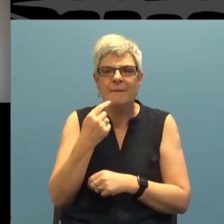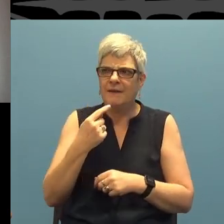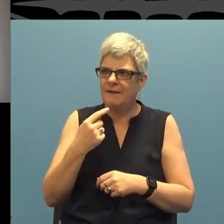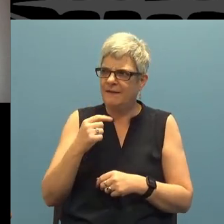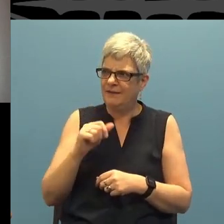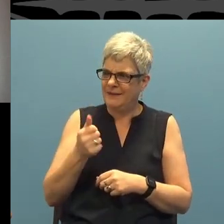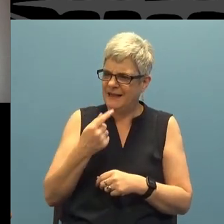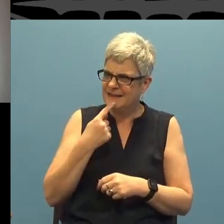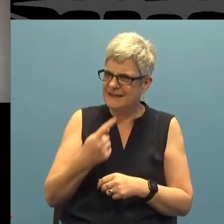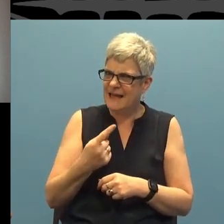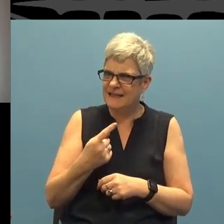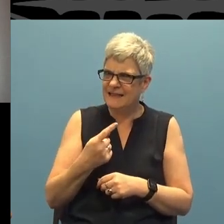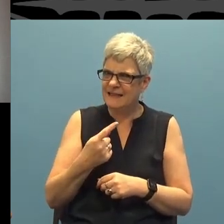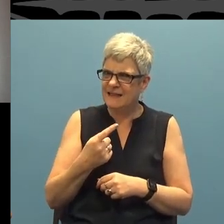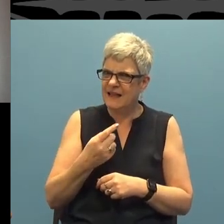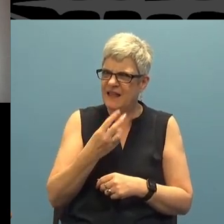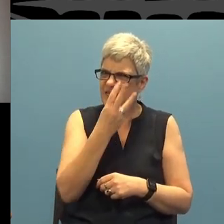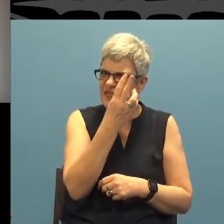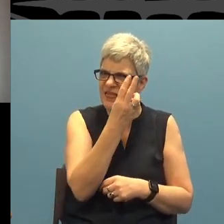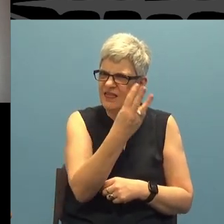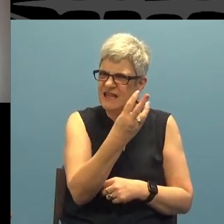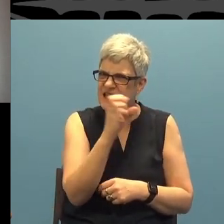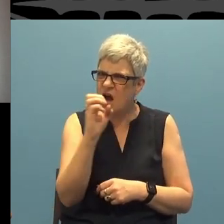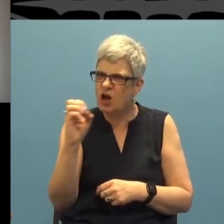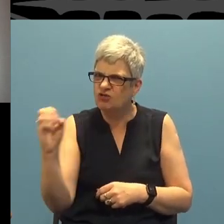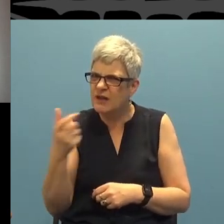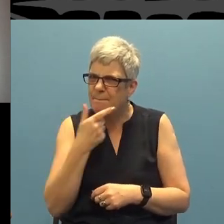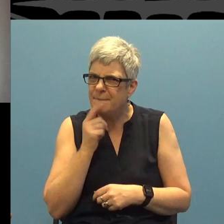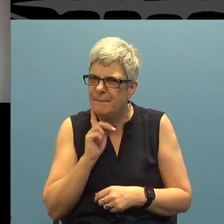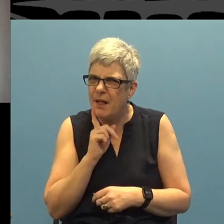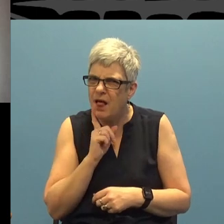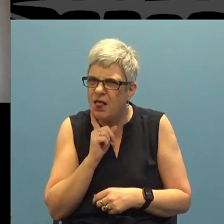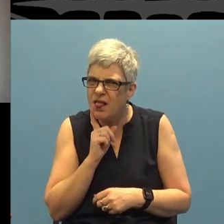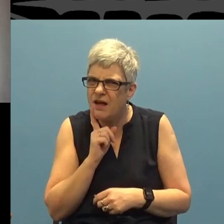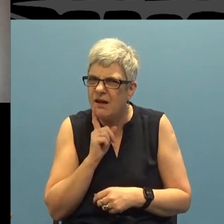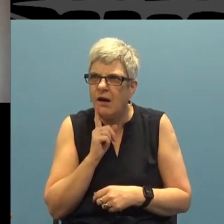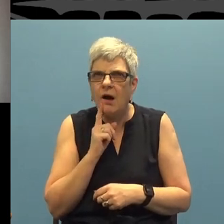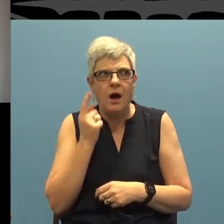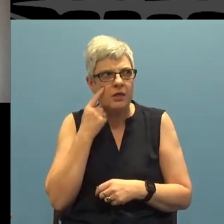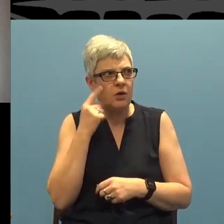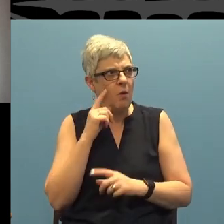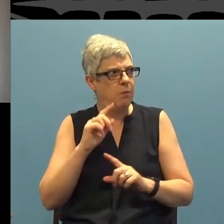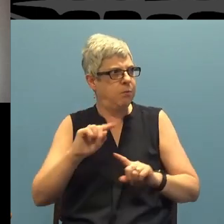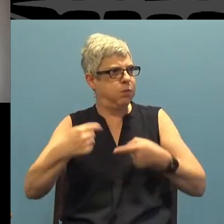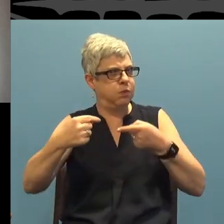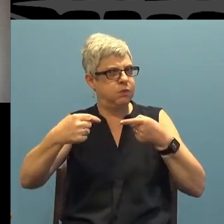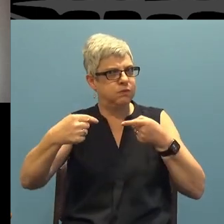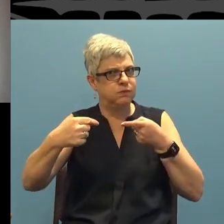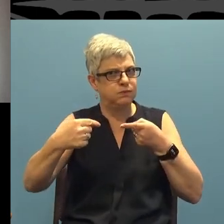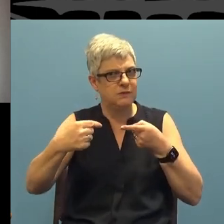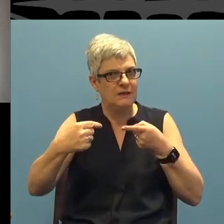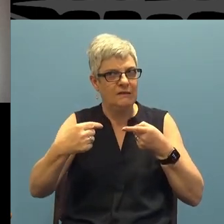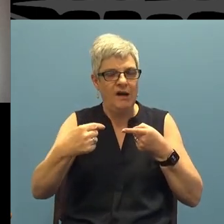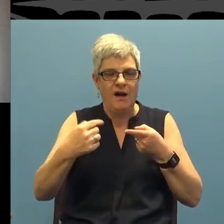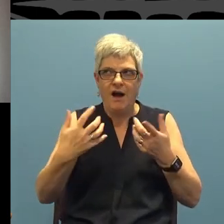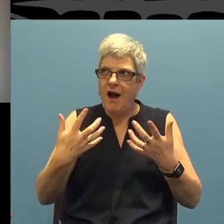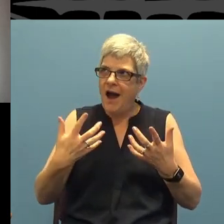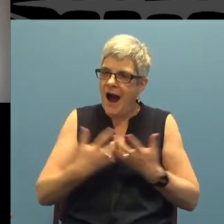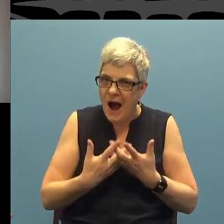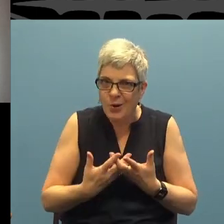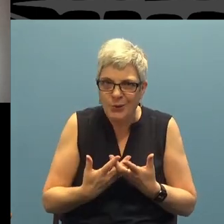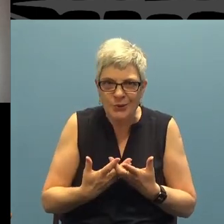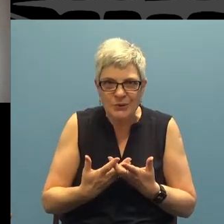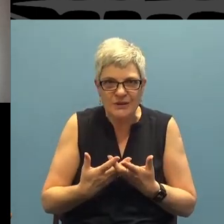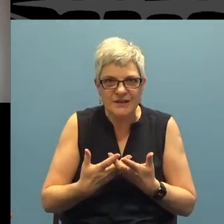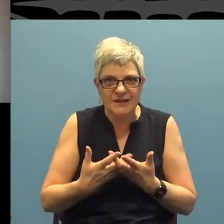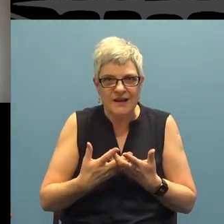for 300 people approximately. That was a bit more of a challenge. I thought, how on earth are we going